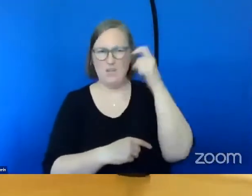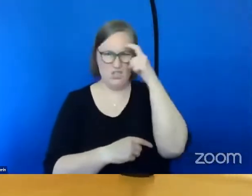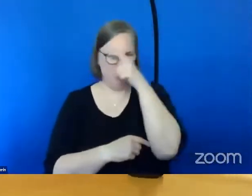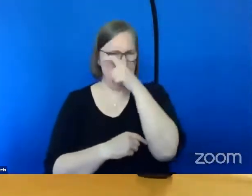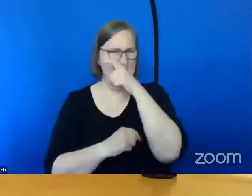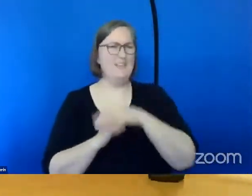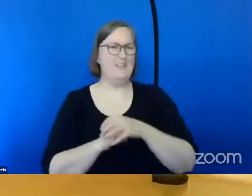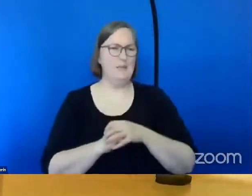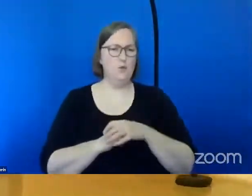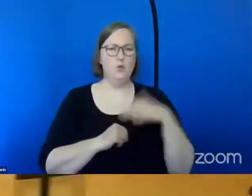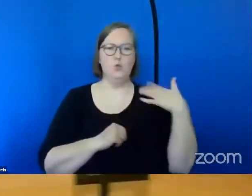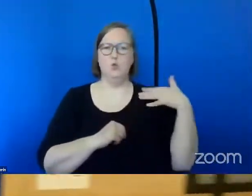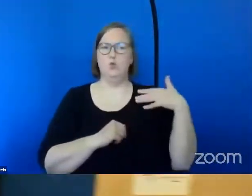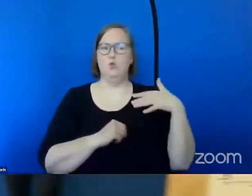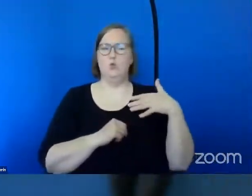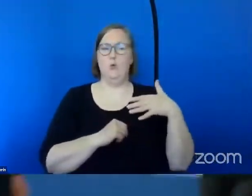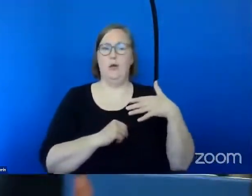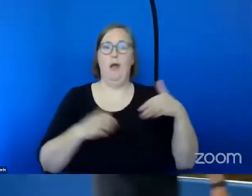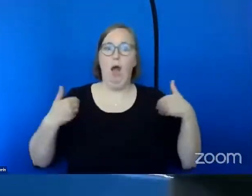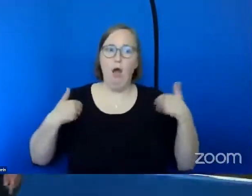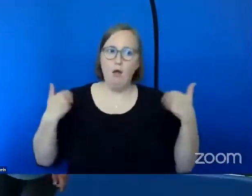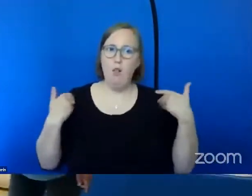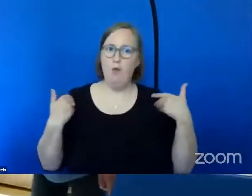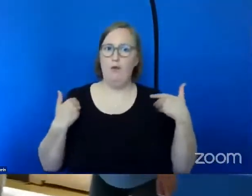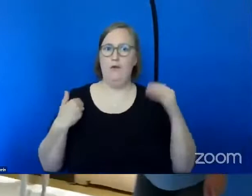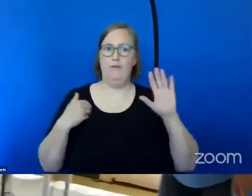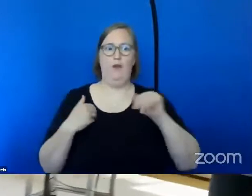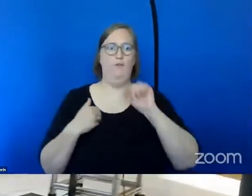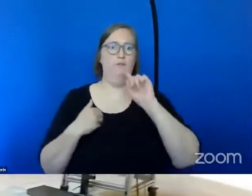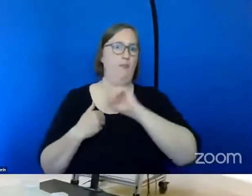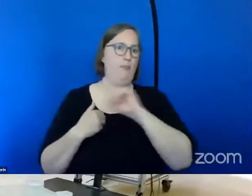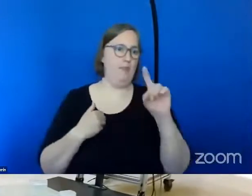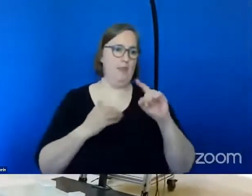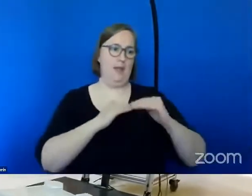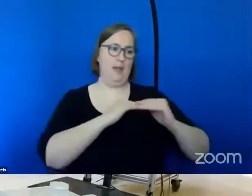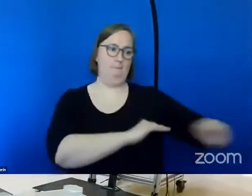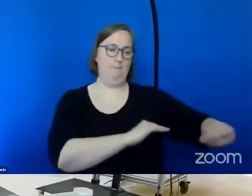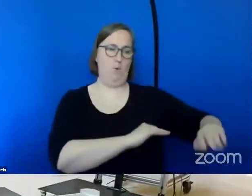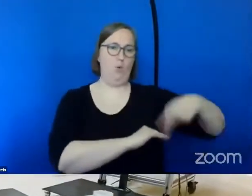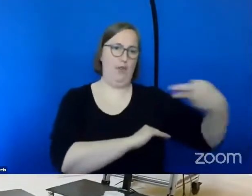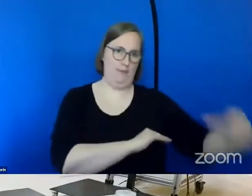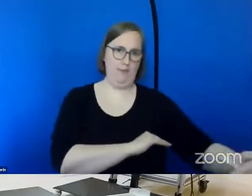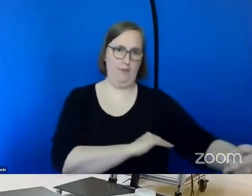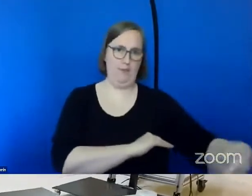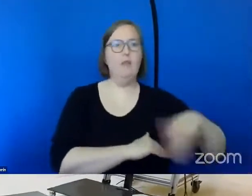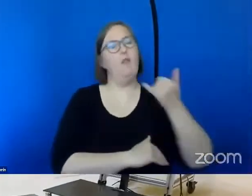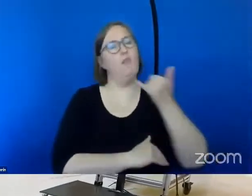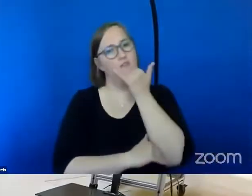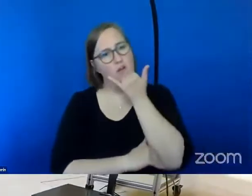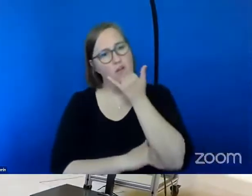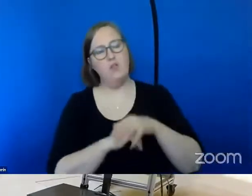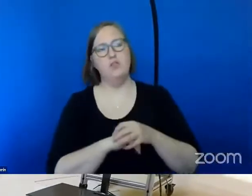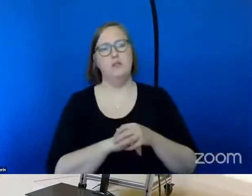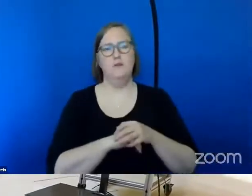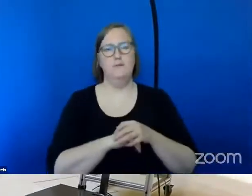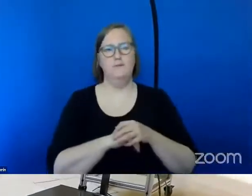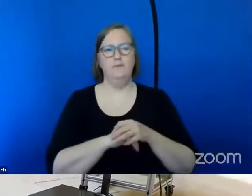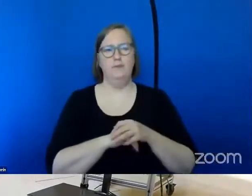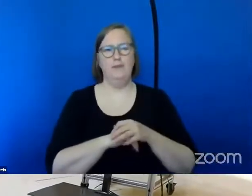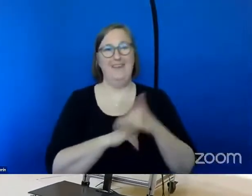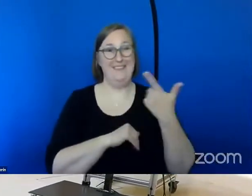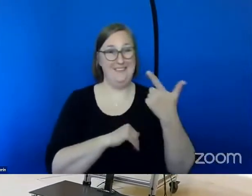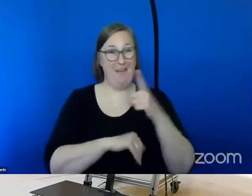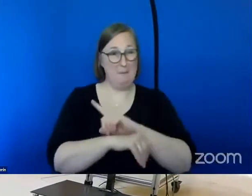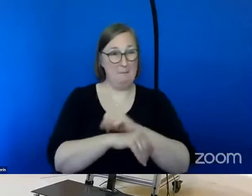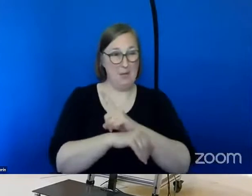did in the first heat for Tony, just taking up a little too much time. How many do we count still on the board? There are still 4. He's just hit the